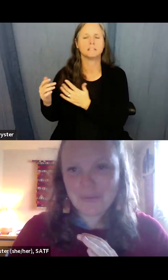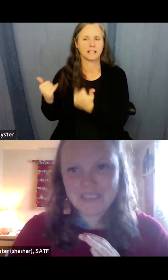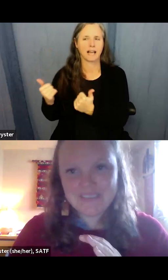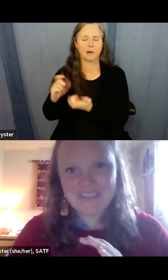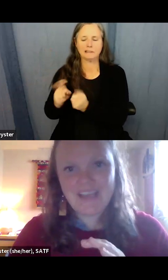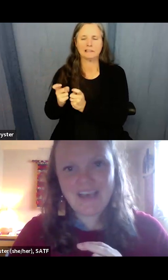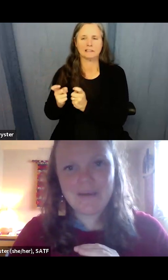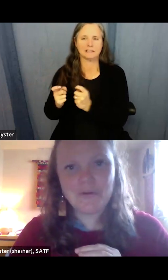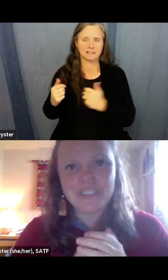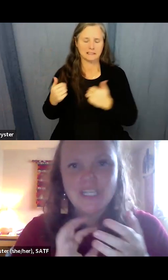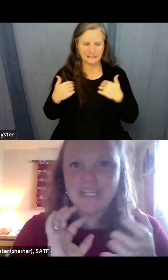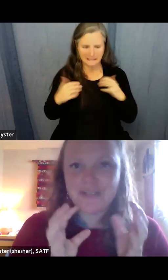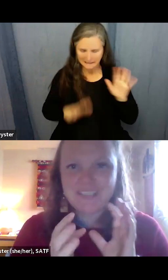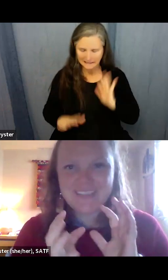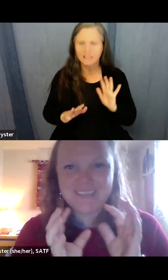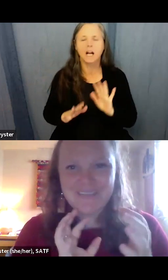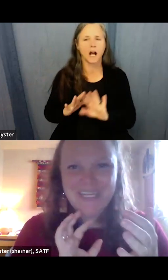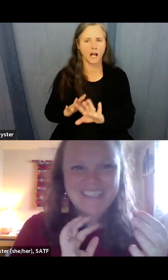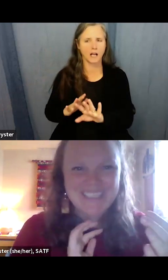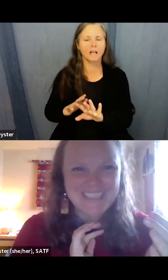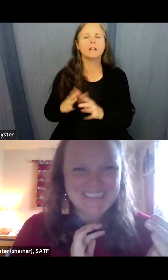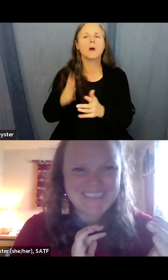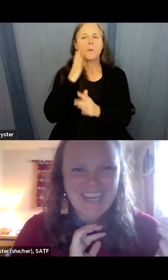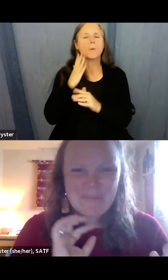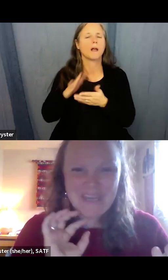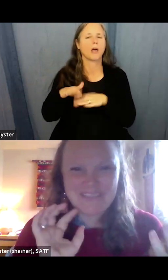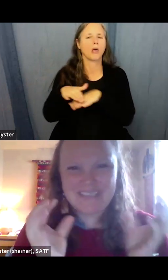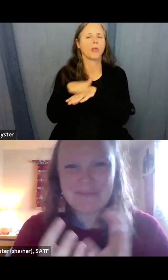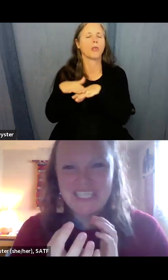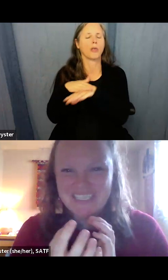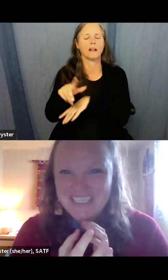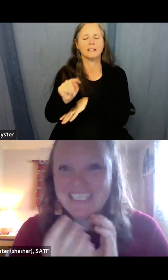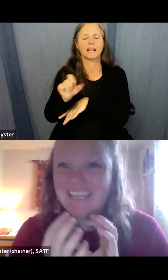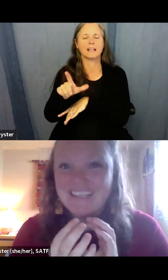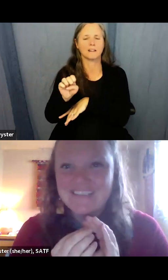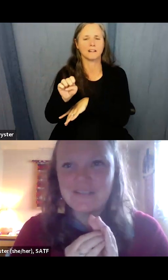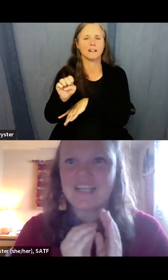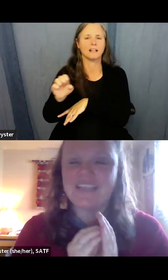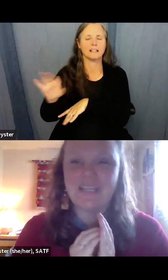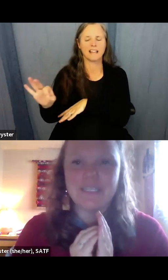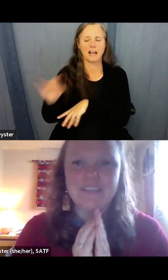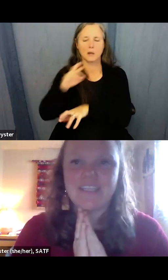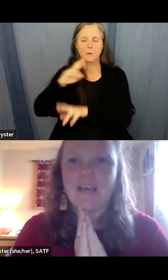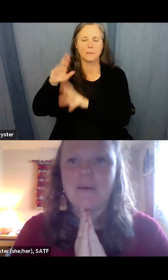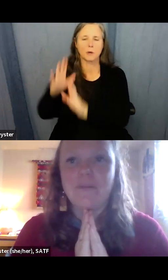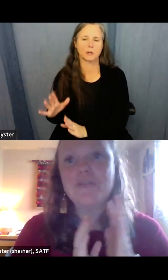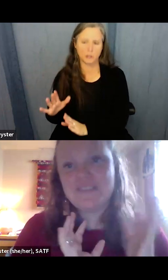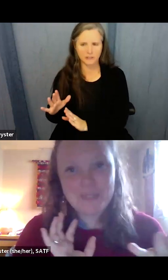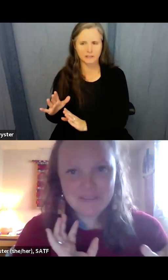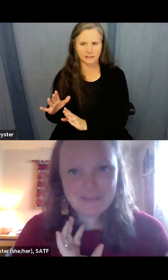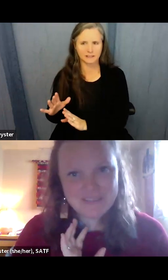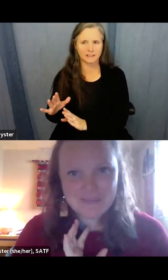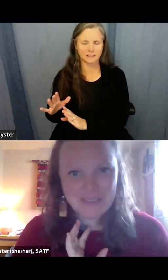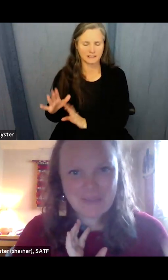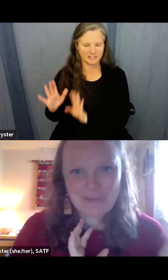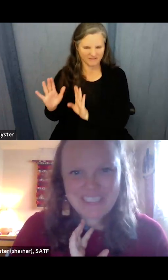IX reporters, which I know Title IX regulations have just been changing again. And so that language used to